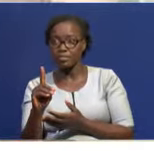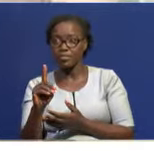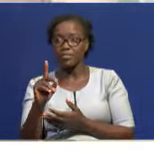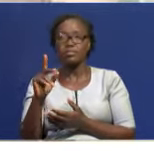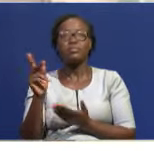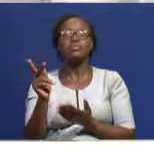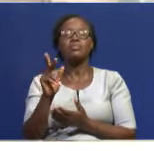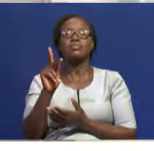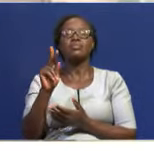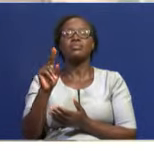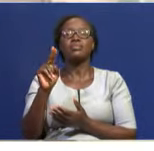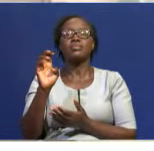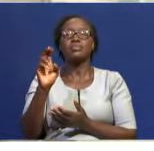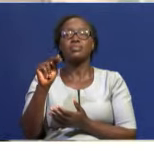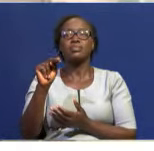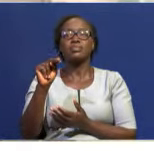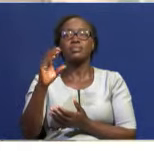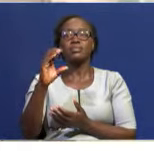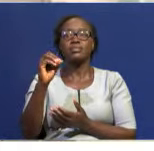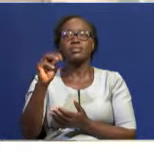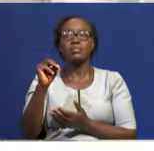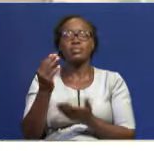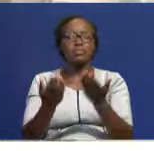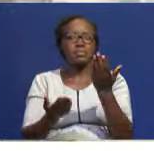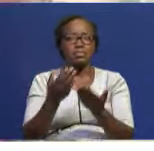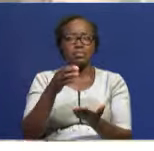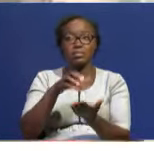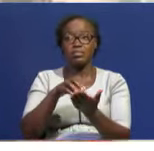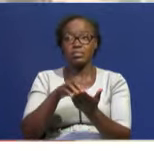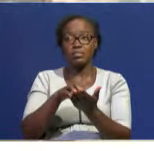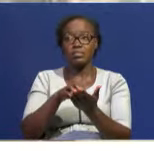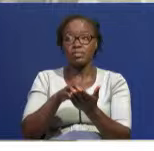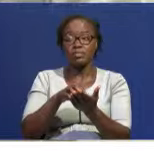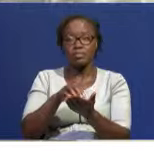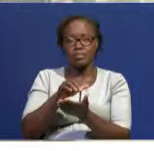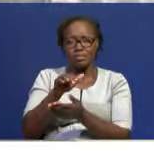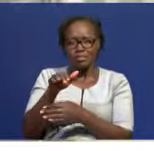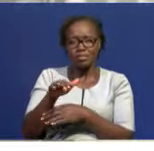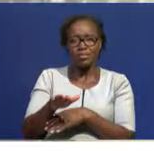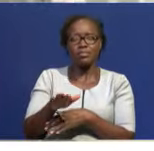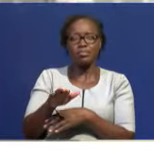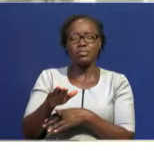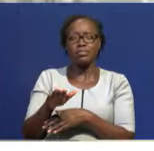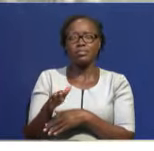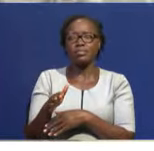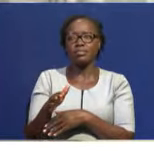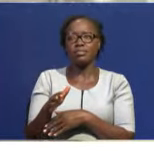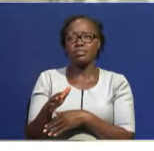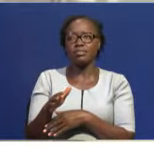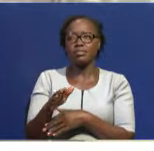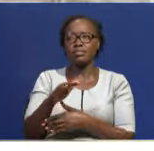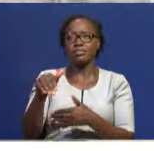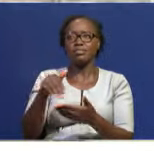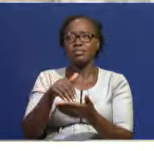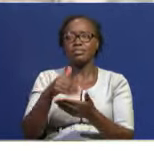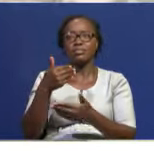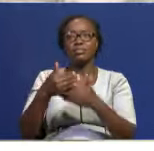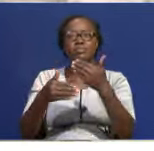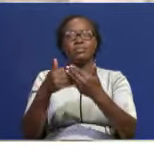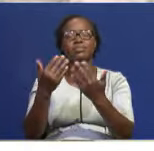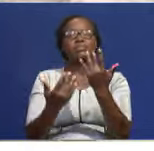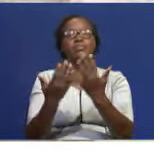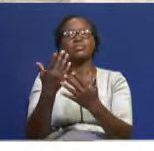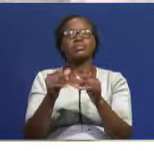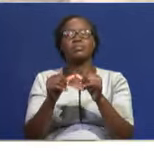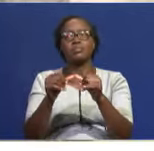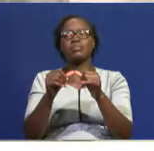Kencom area, does not compare with the situation downtown Nairobi. We're talking about buildings that are still on